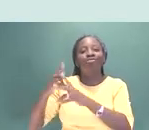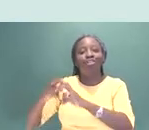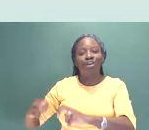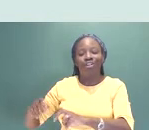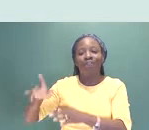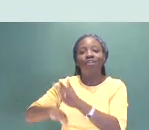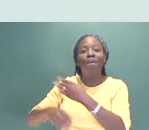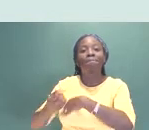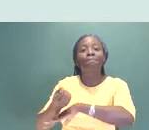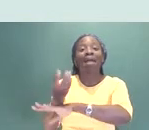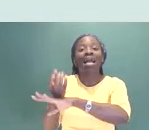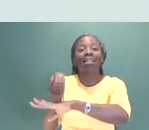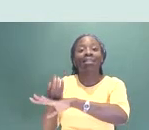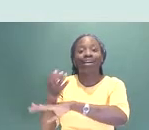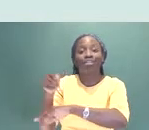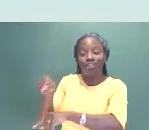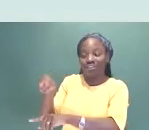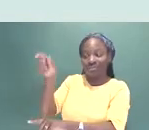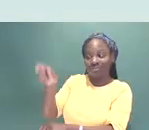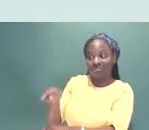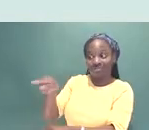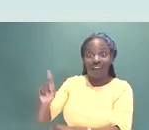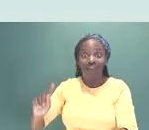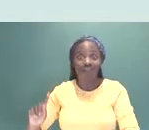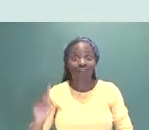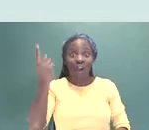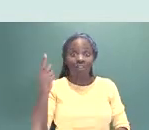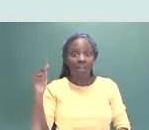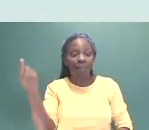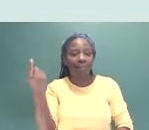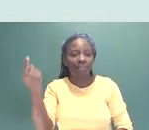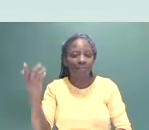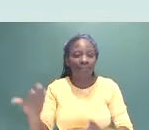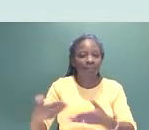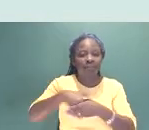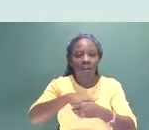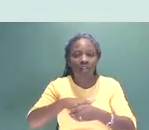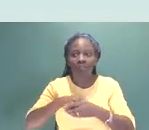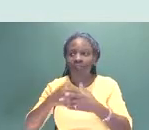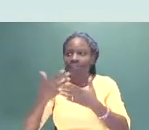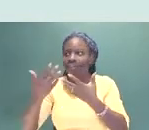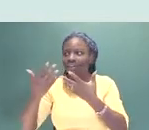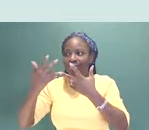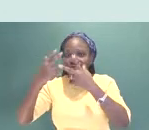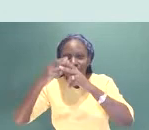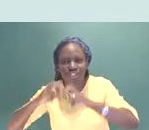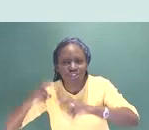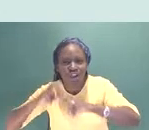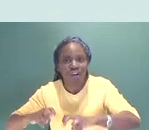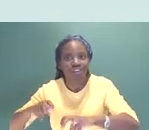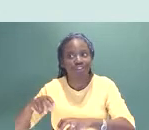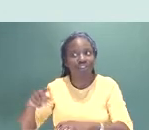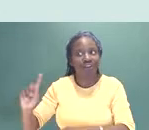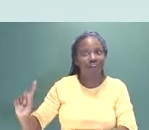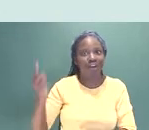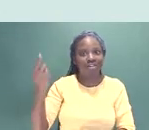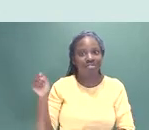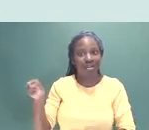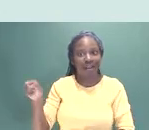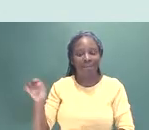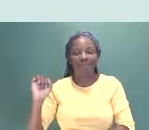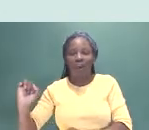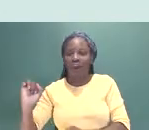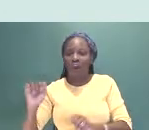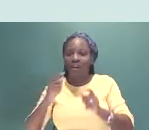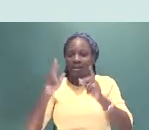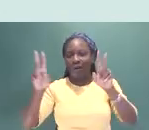Bangladesh. So this was the first time she'd been involved in any significant way in a piece of work like this. And